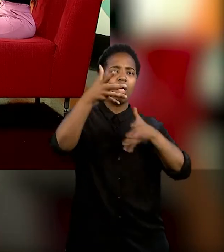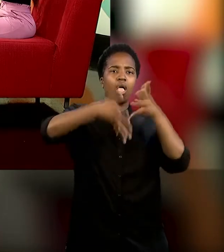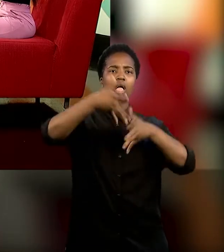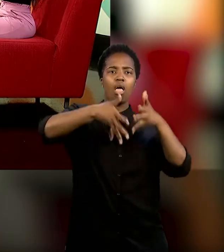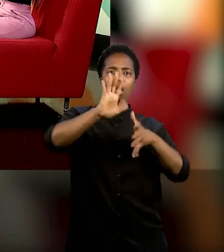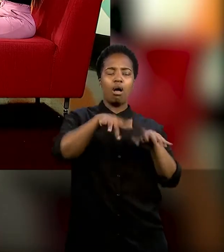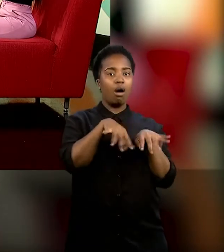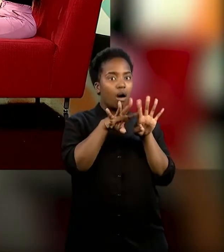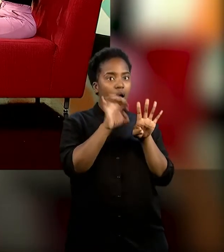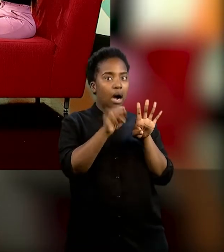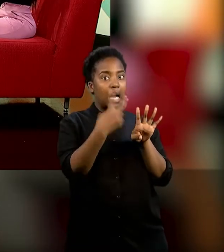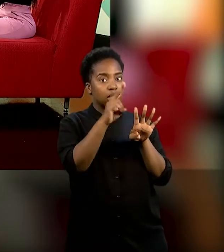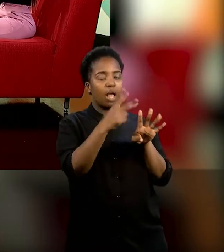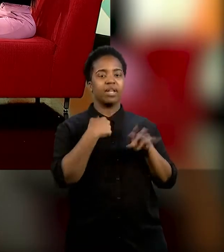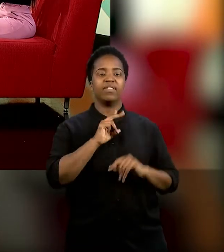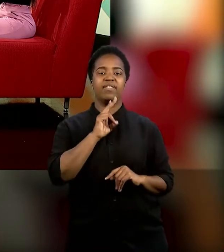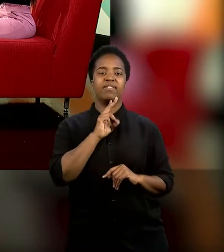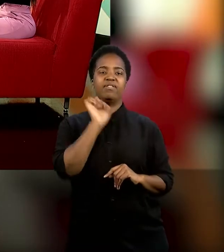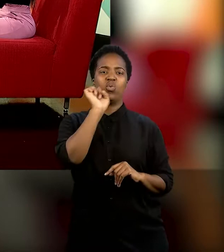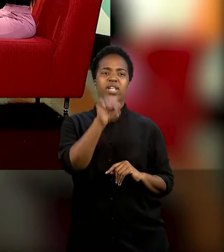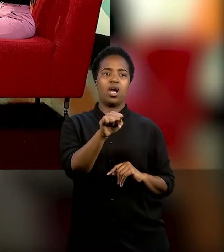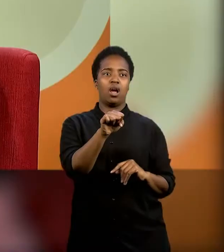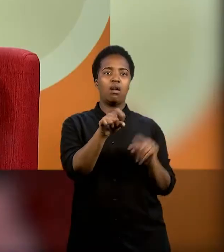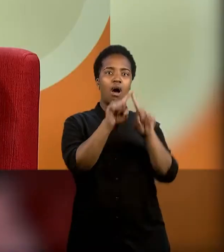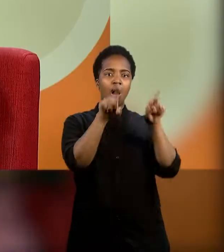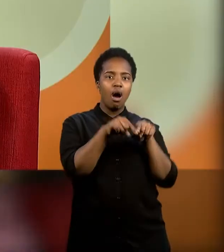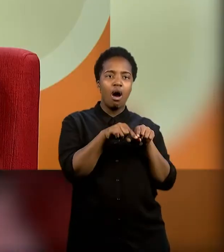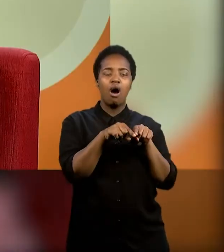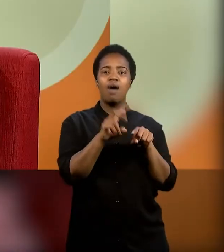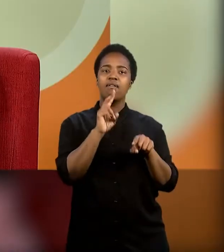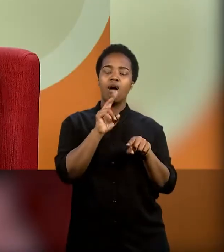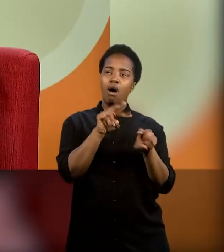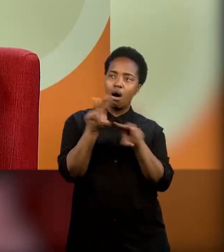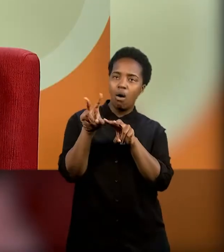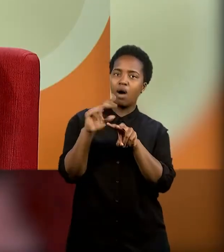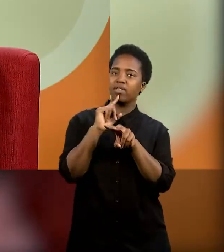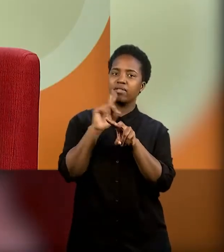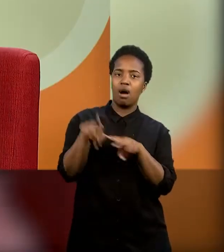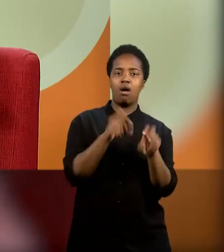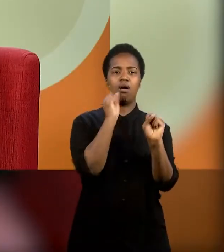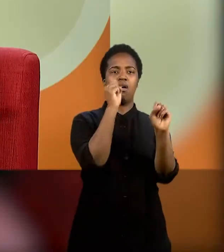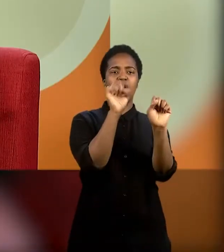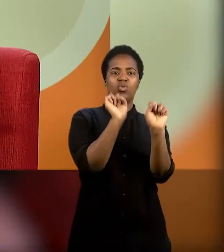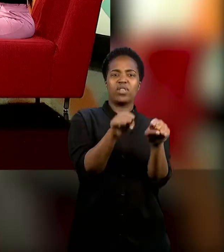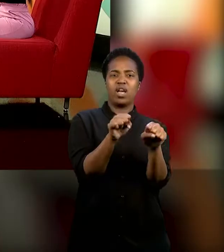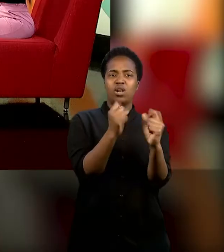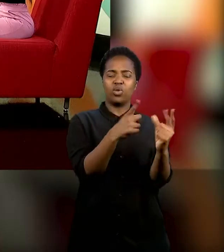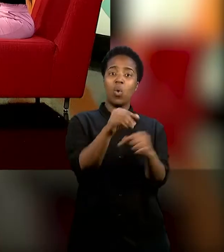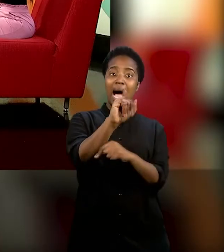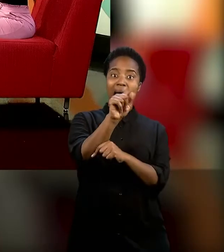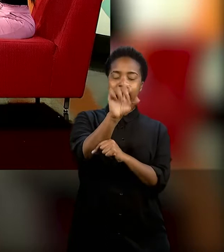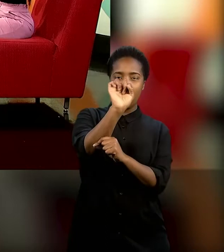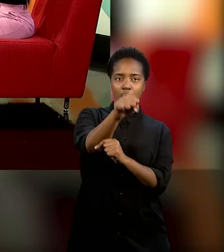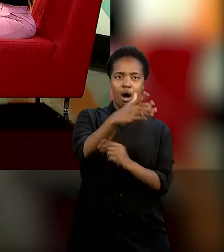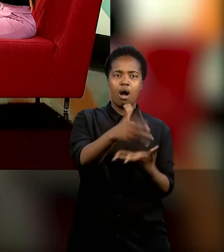easily able to see what the hearing person is saying and sign that, or the other way around, right? Then IT